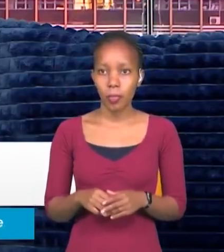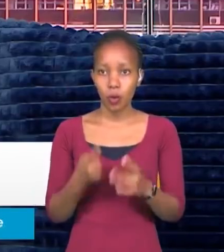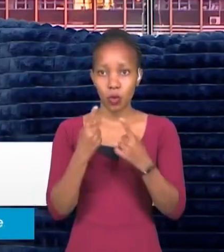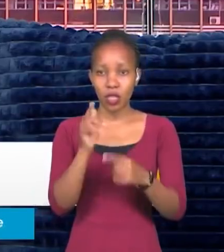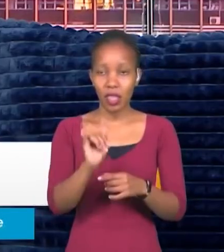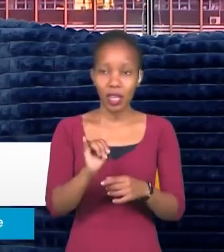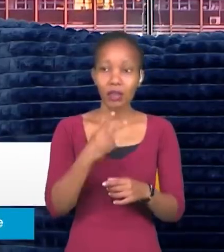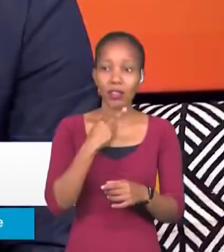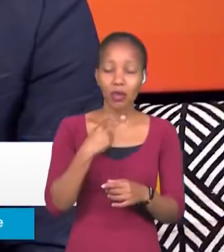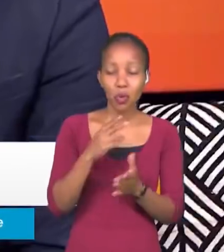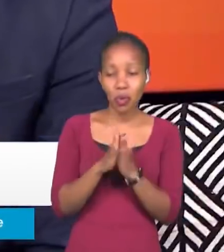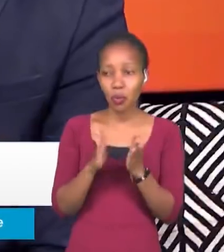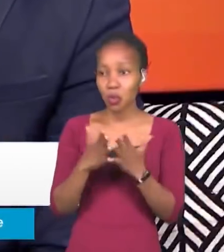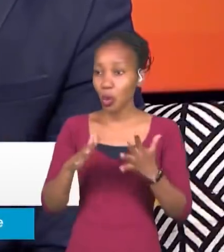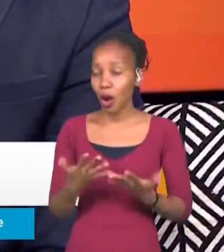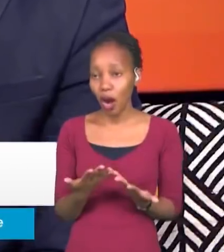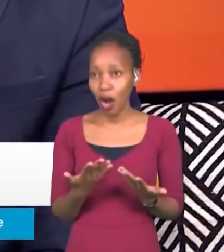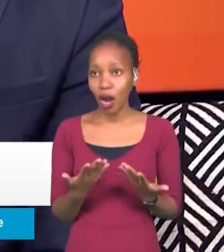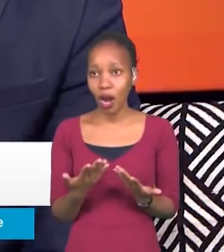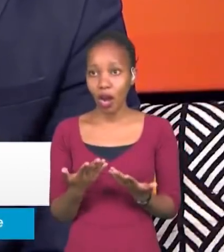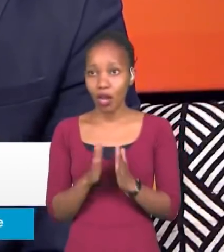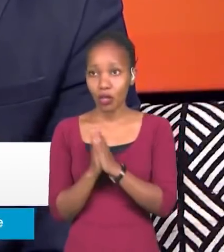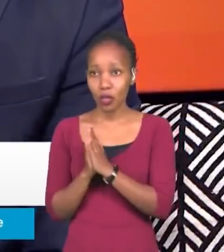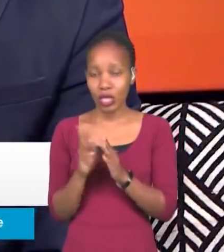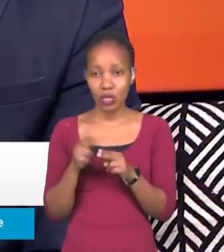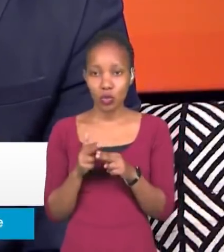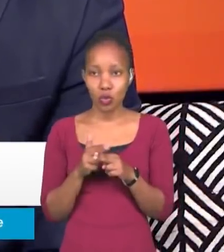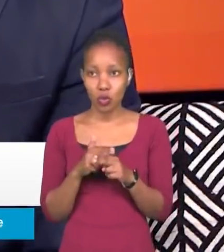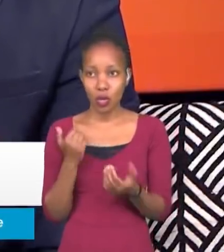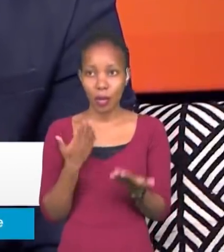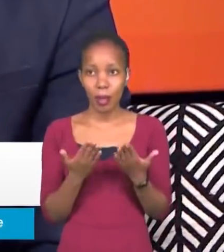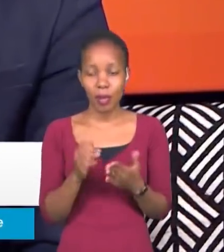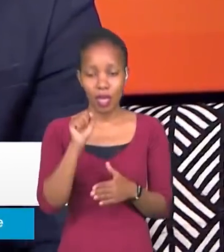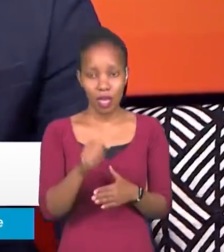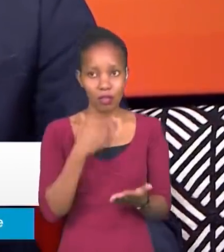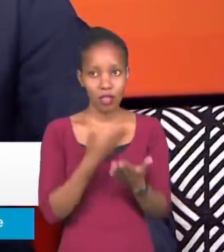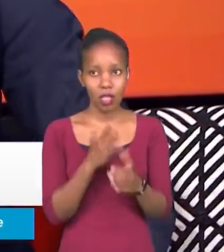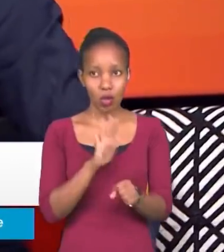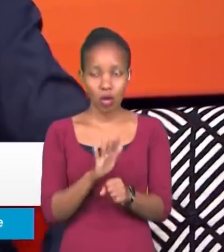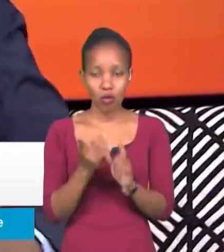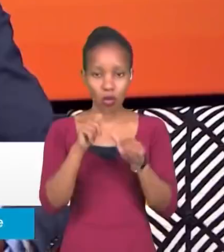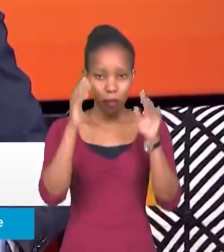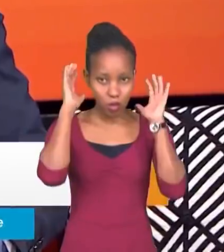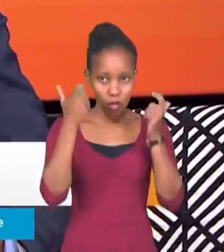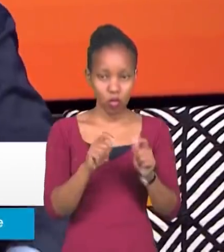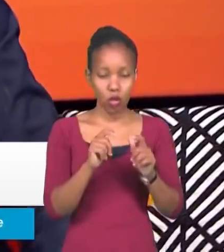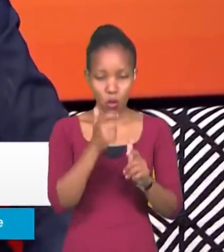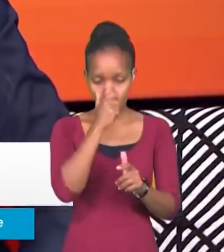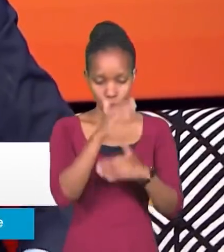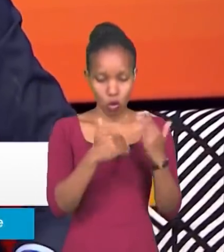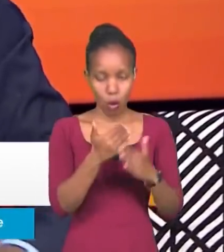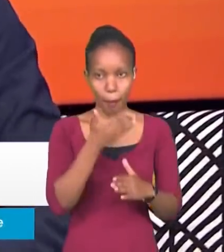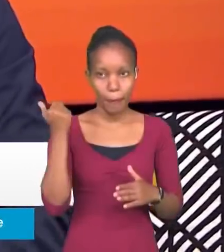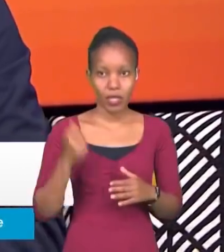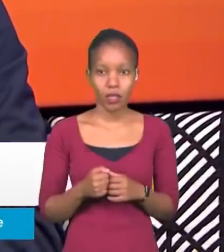in films, very soon, anything? Yeah, true story? Soon. Okay. Probably, yes. All right. Yeah. Thank you so much. Asante. For coming, and I wish you all the best. Asante.